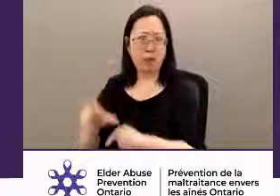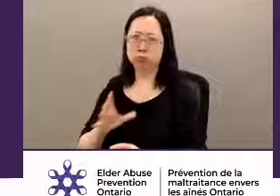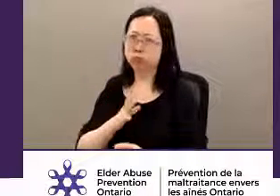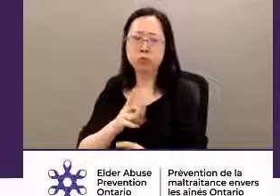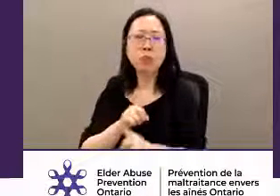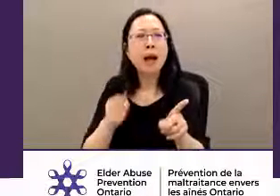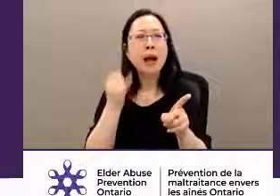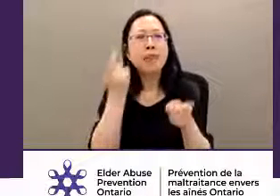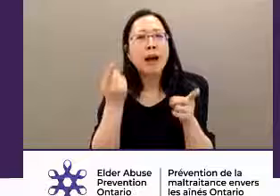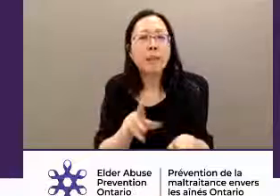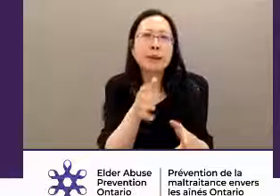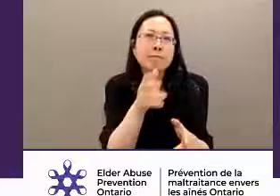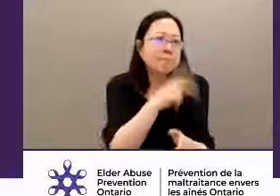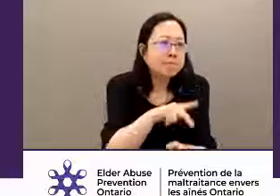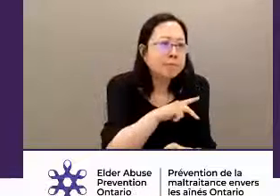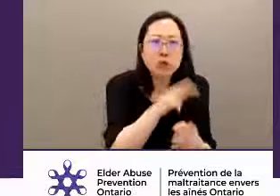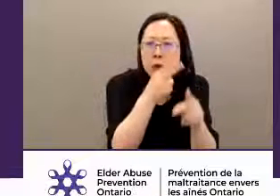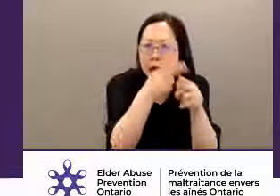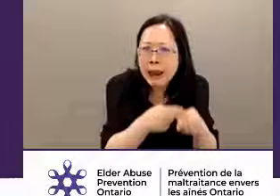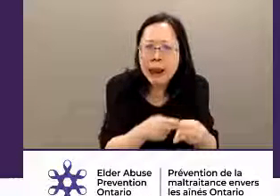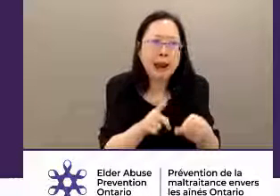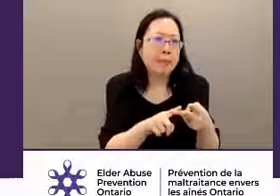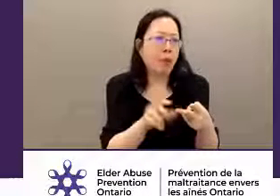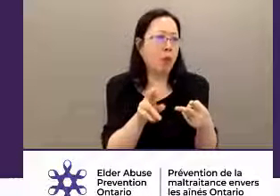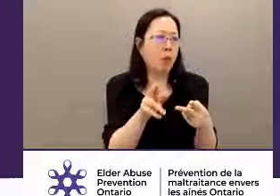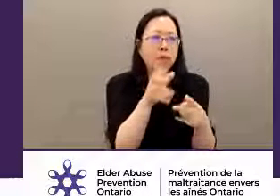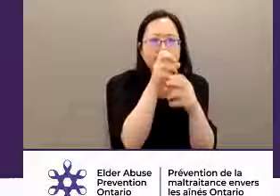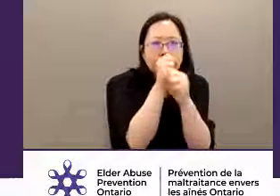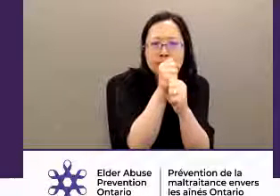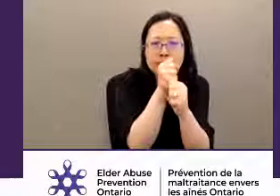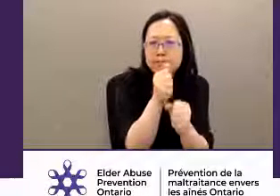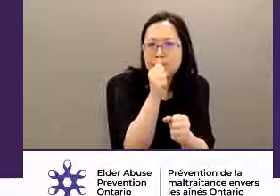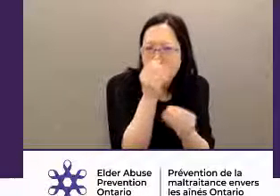disclosing personal names of maybe someone that they have